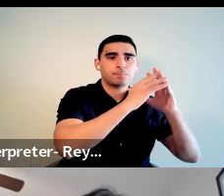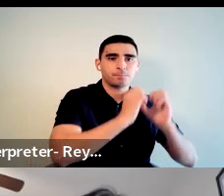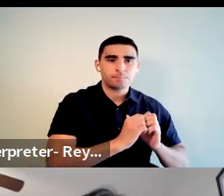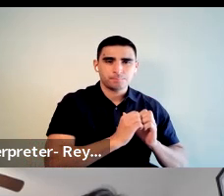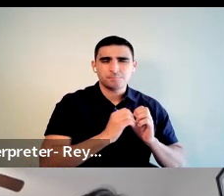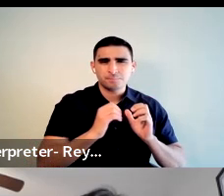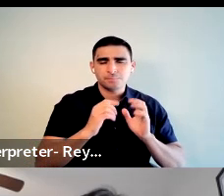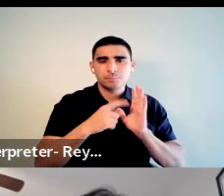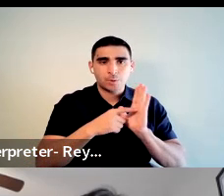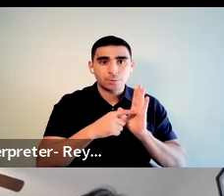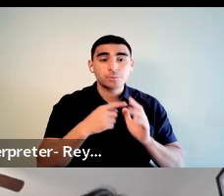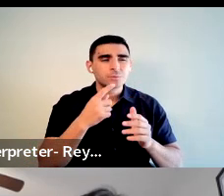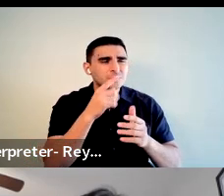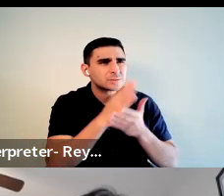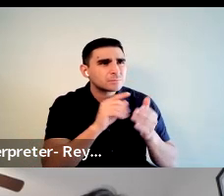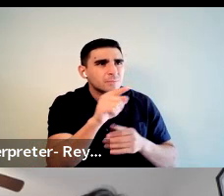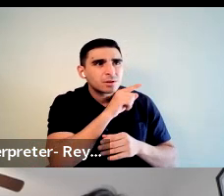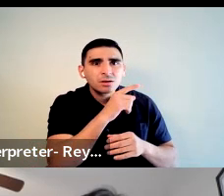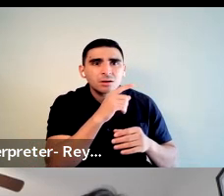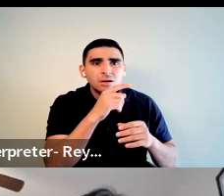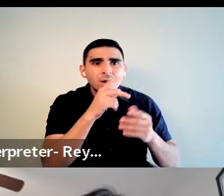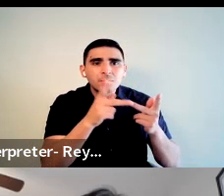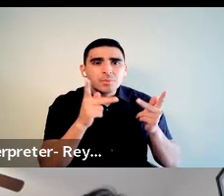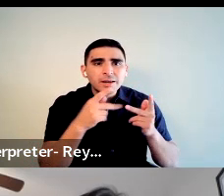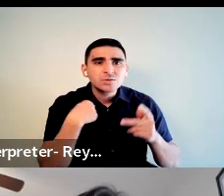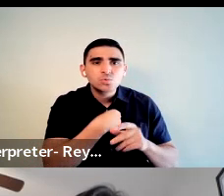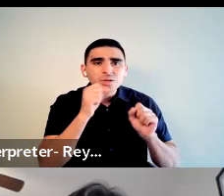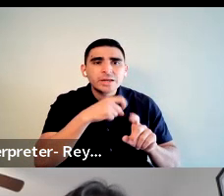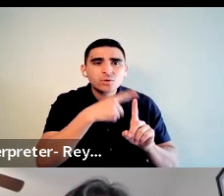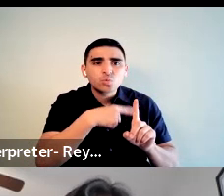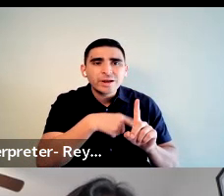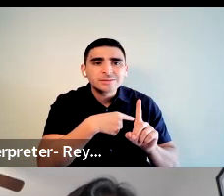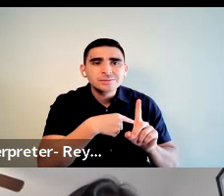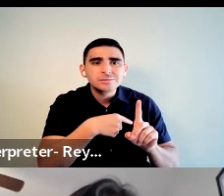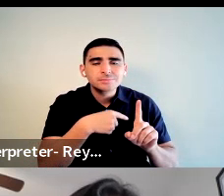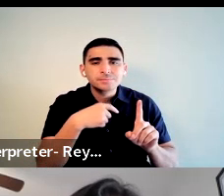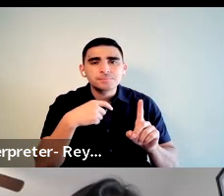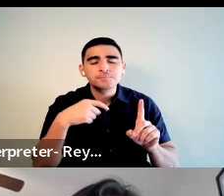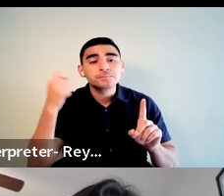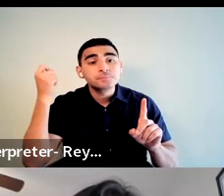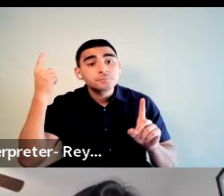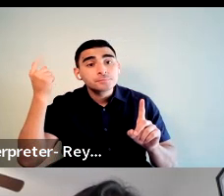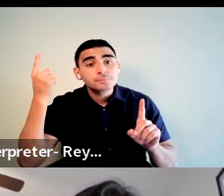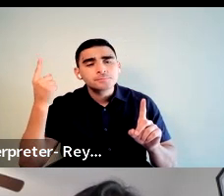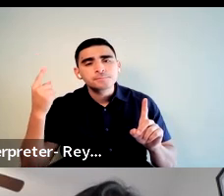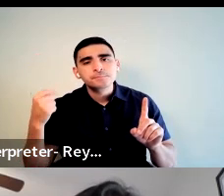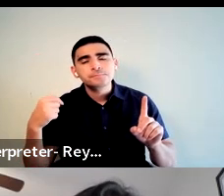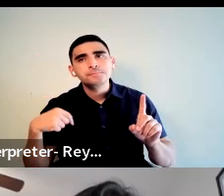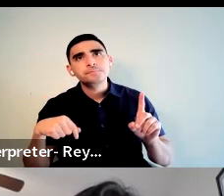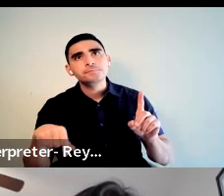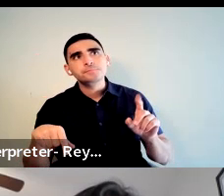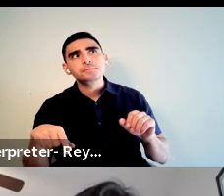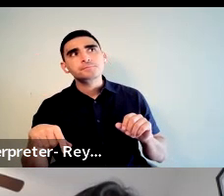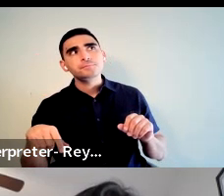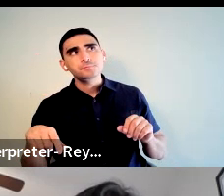that we could rent a day a week. You know, the problem is in in making